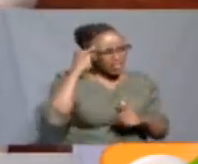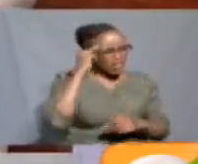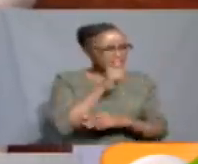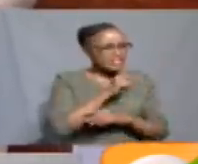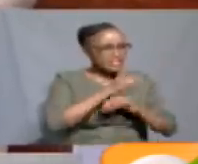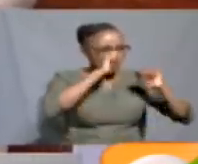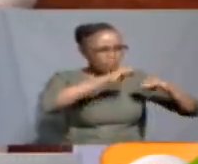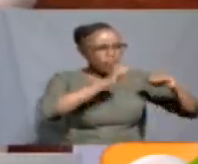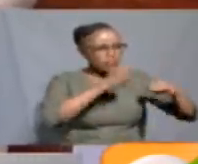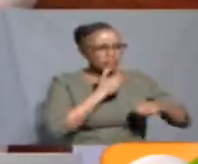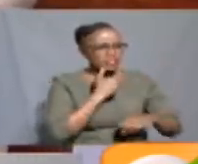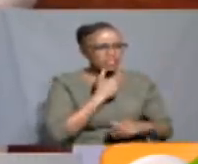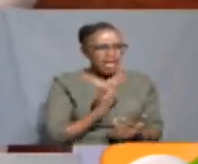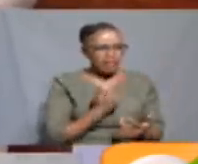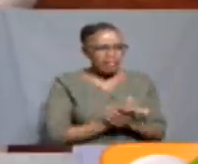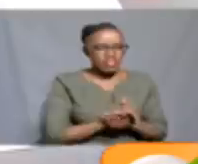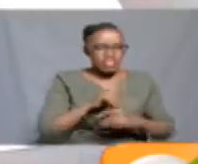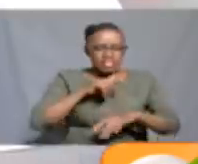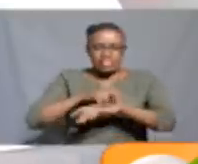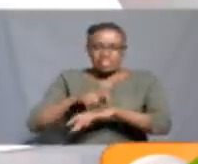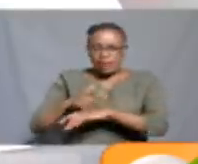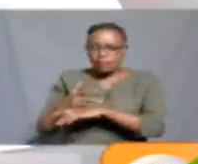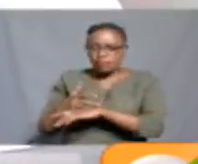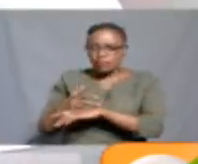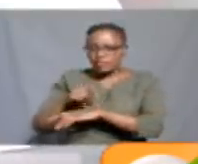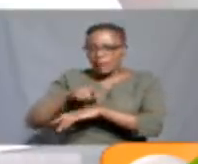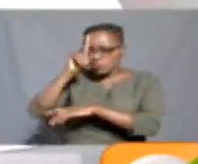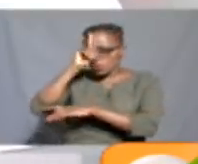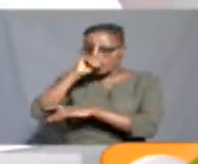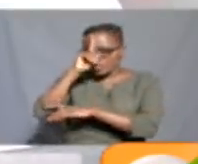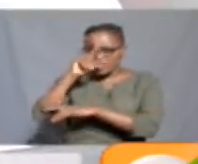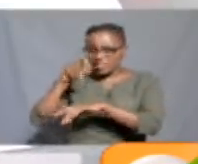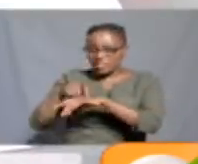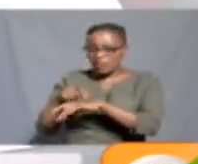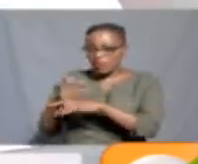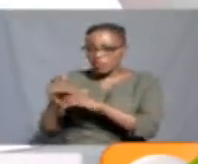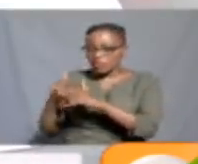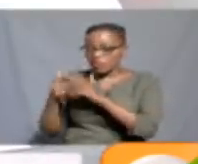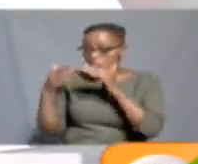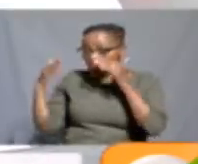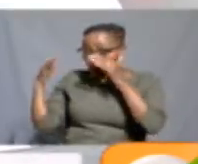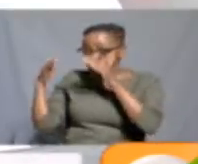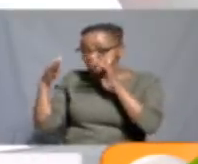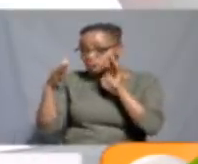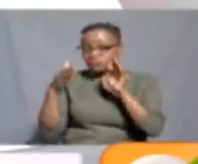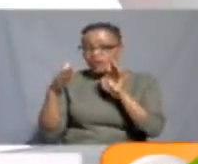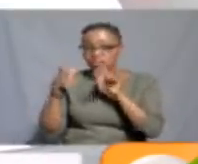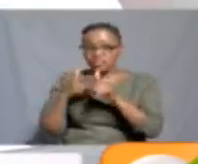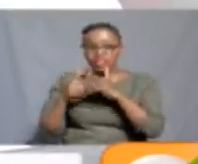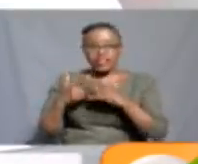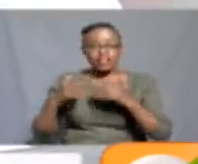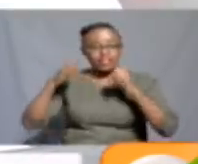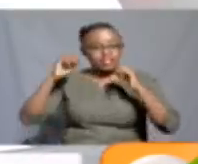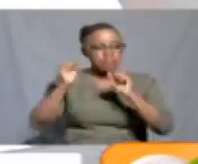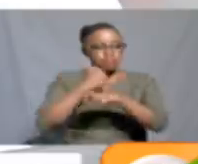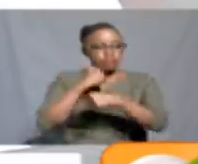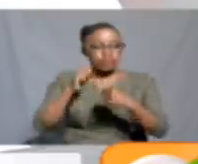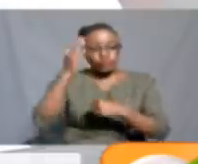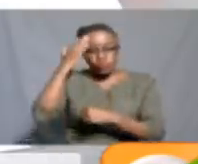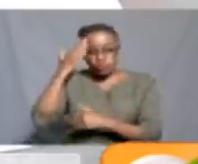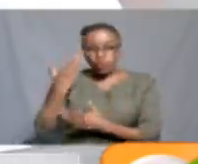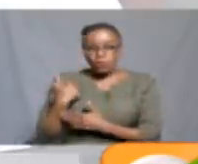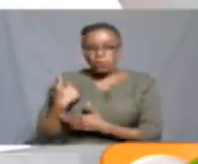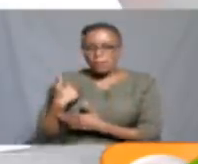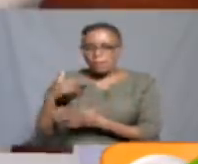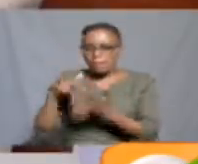a possibility. Yeah. When you crack the whip. Yeah, yeah. But when you take your eye off the ball, Manu. Yeah, yeah. Then you can't. You know can't. What I'm saying? The point